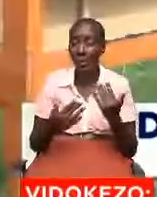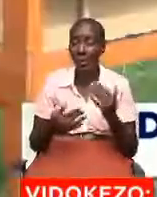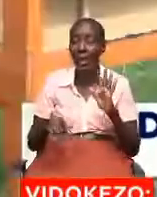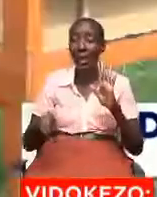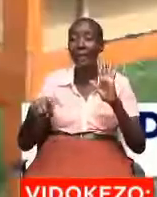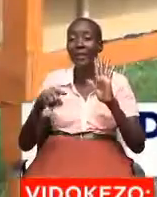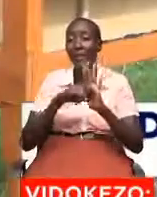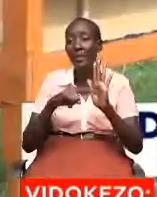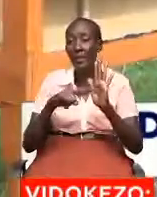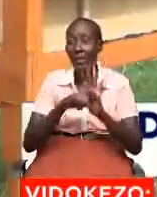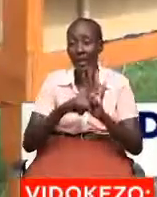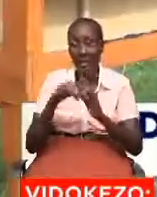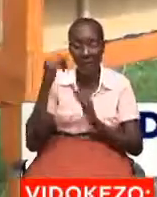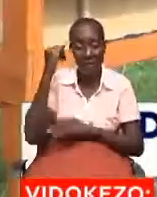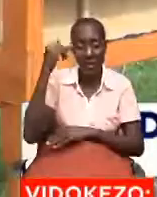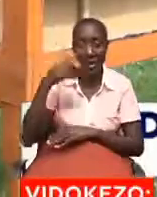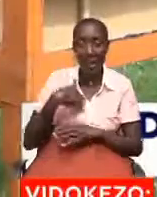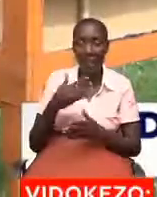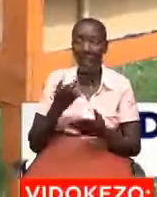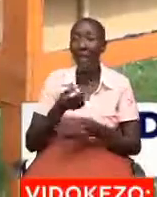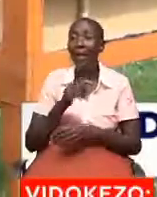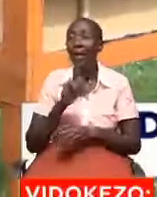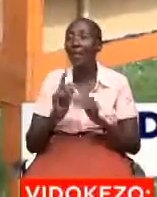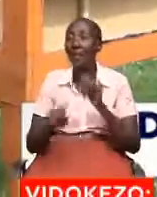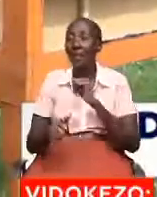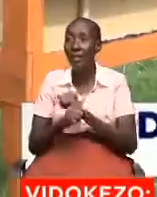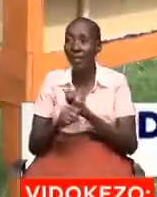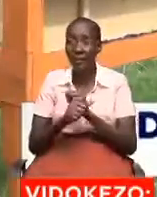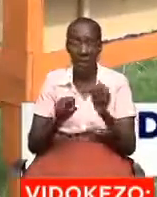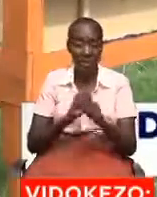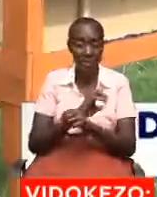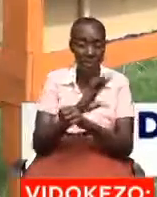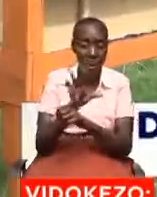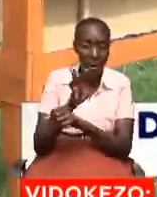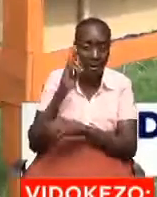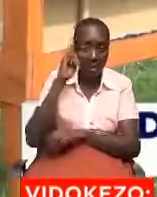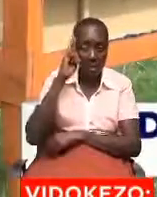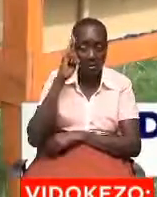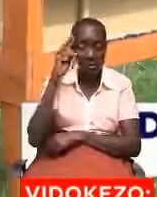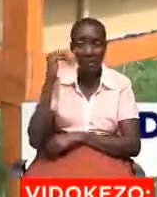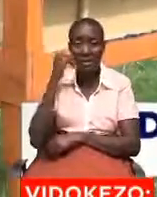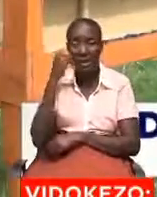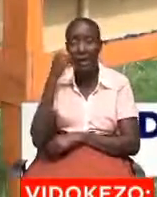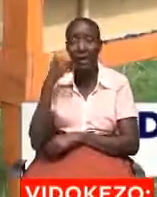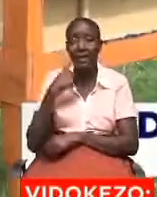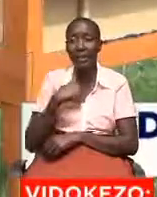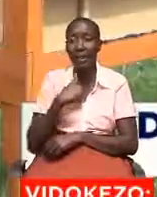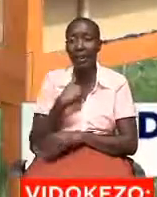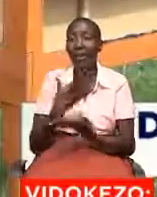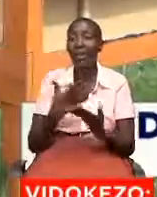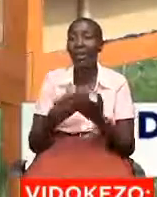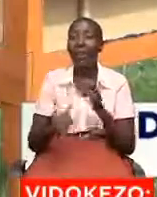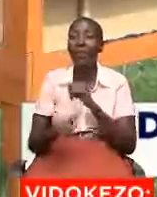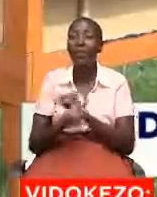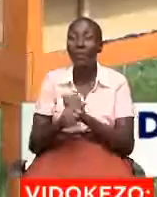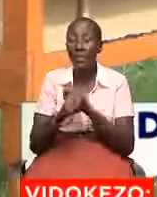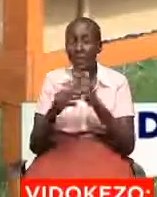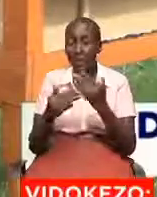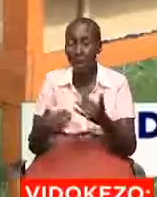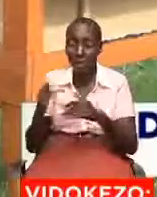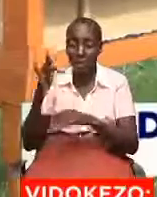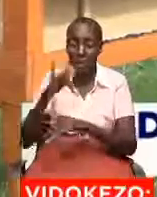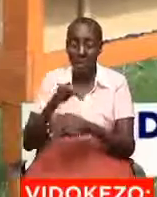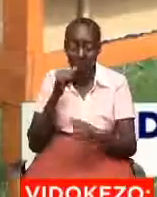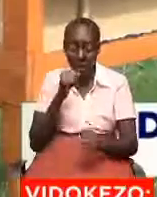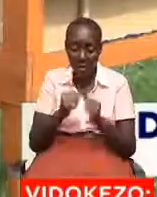la maambukizi ya virusi vya corona ambavyo vinasababisha ugonjwa wa COVID-19. Tishio hilo limeweza kuathiri